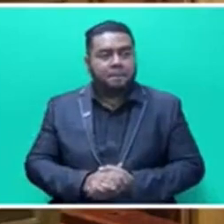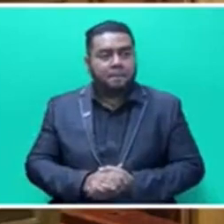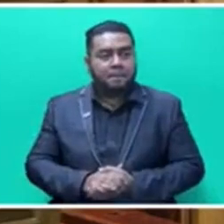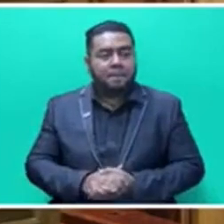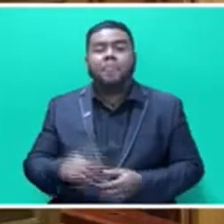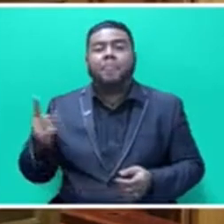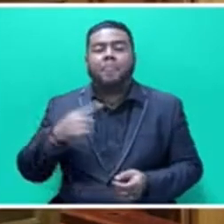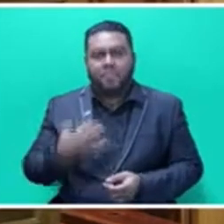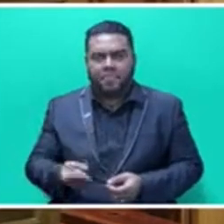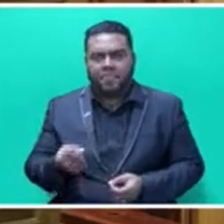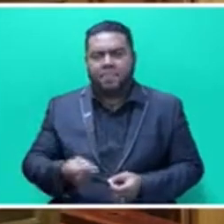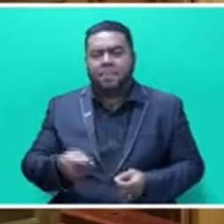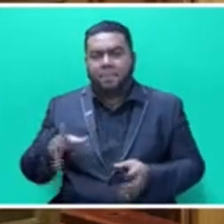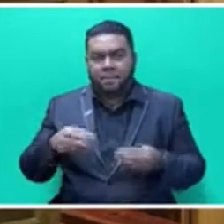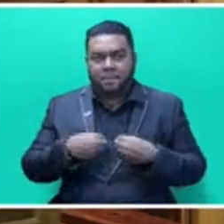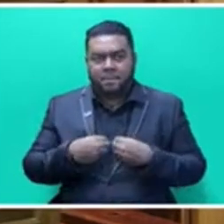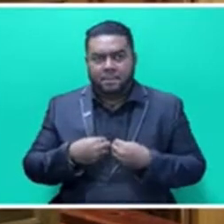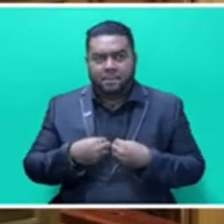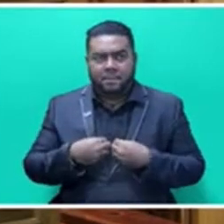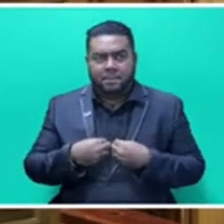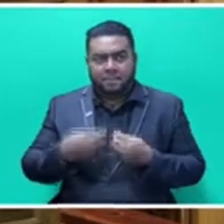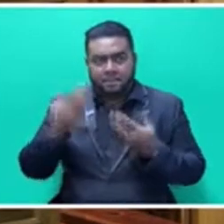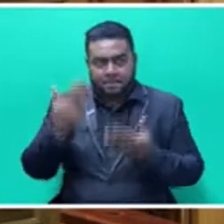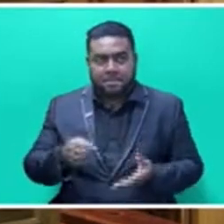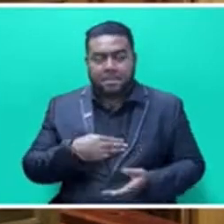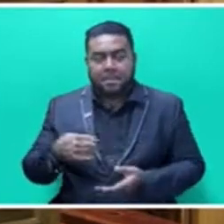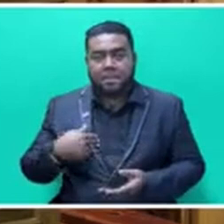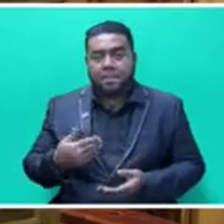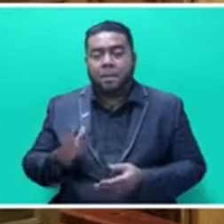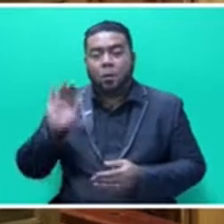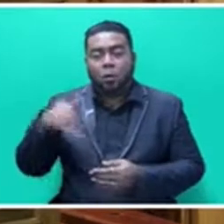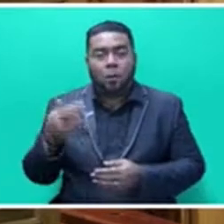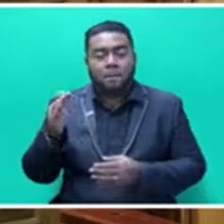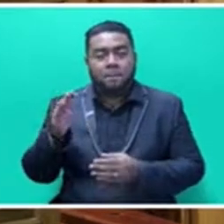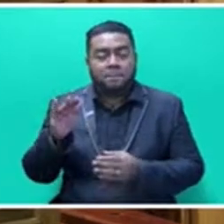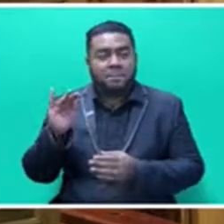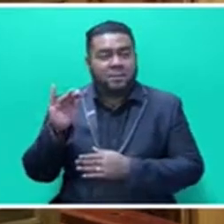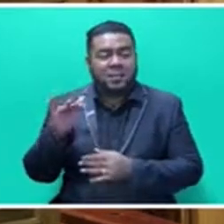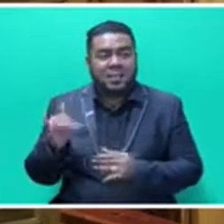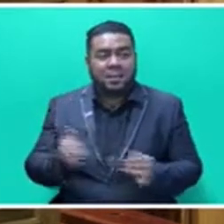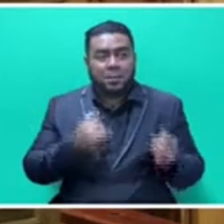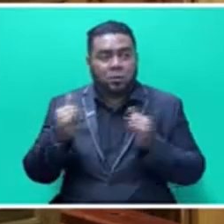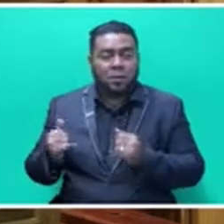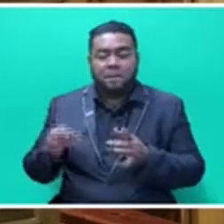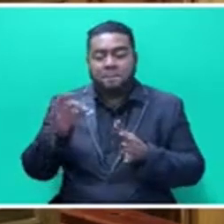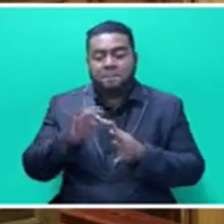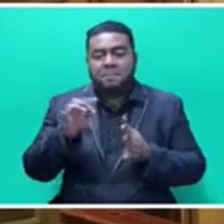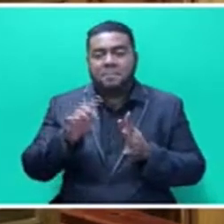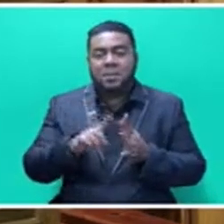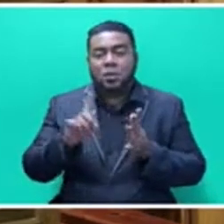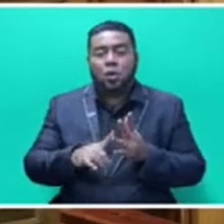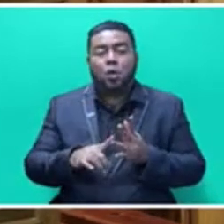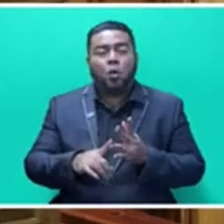I have received notification on Friday afternoon from the Honourable Minister for Home Affairs and Immigration, the Honourable Pio Tikondondua,